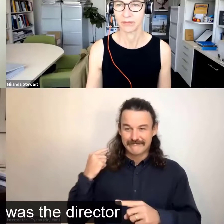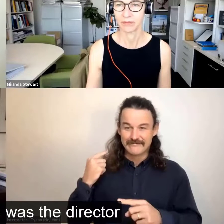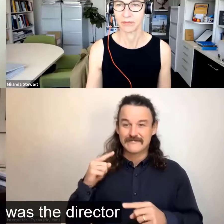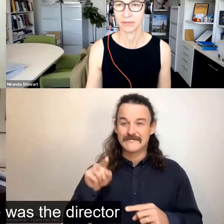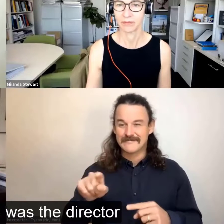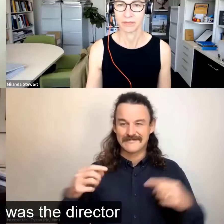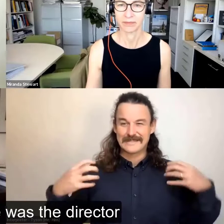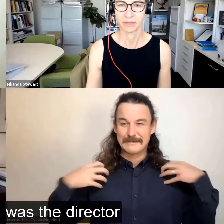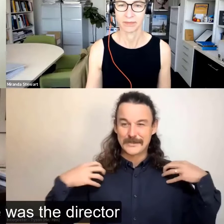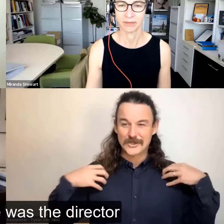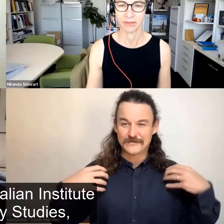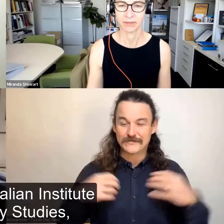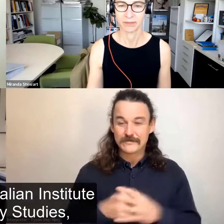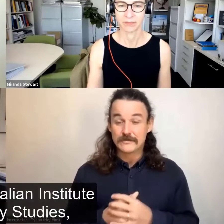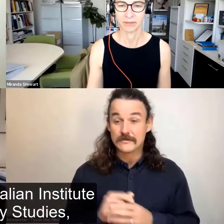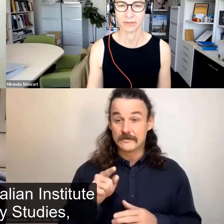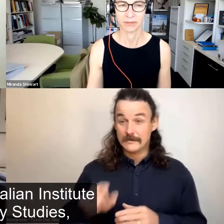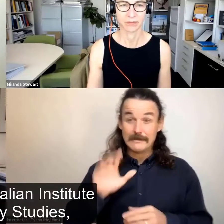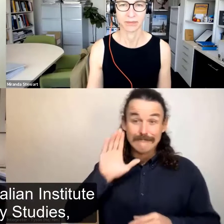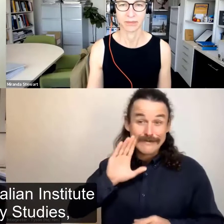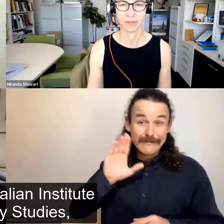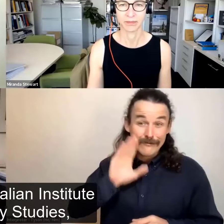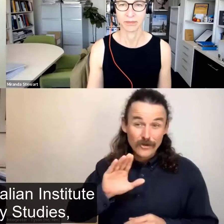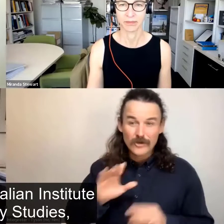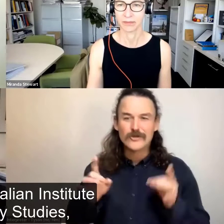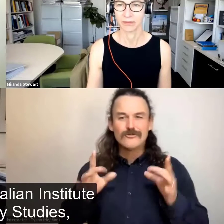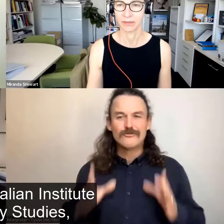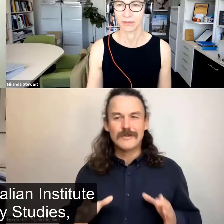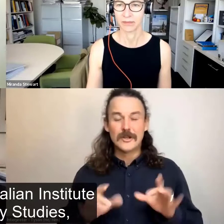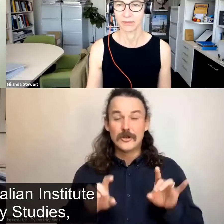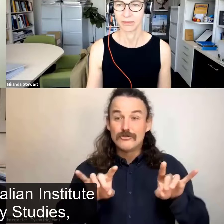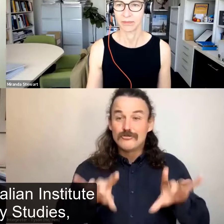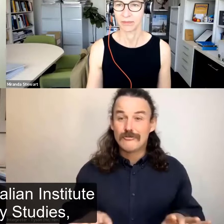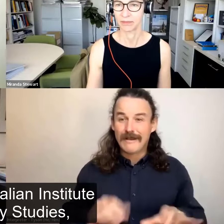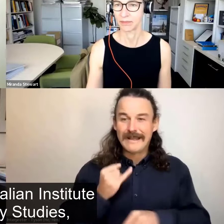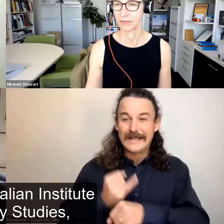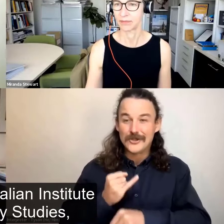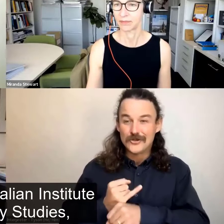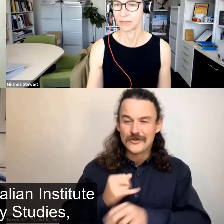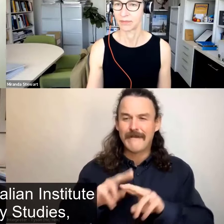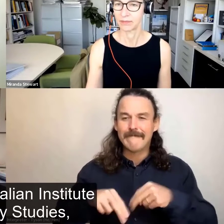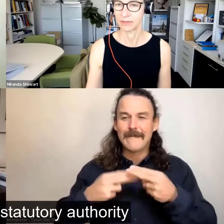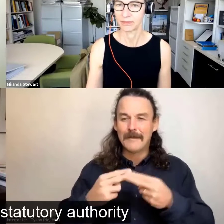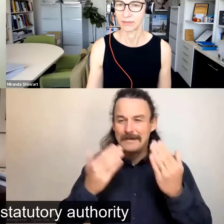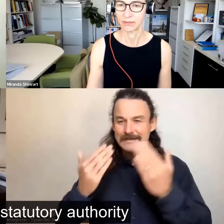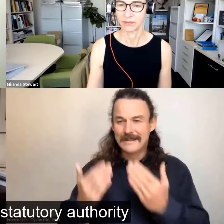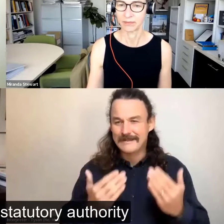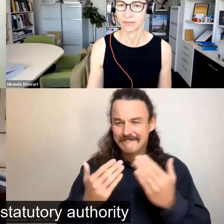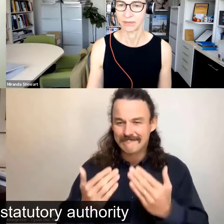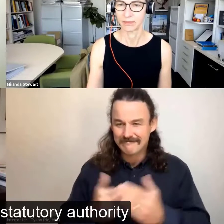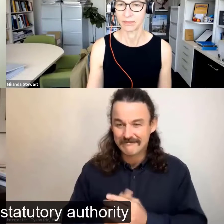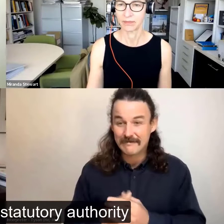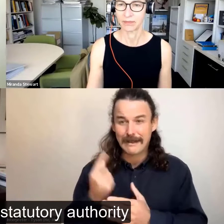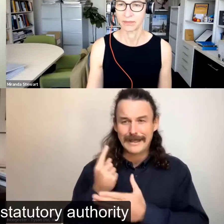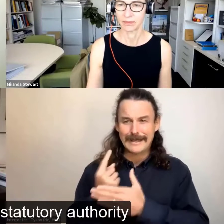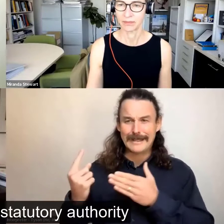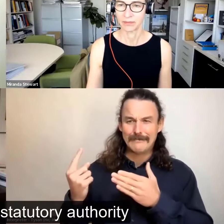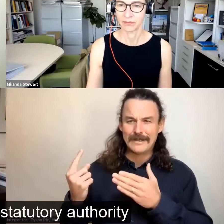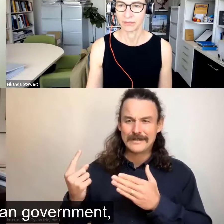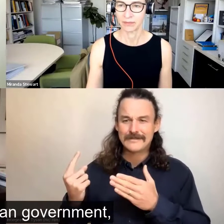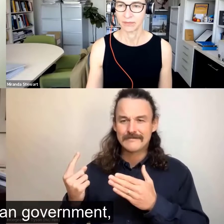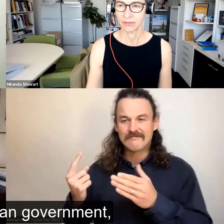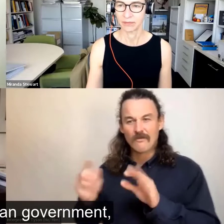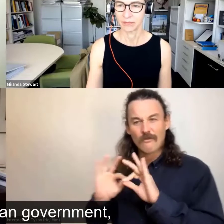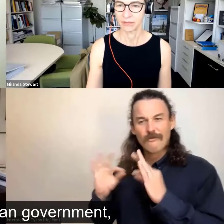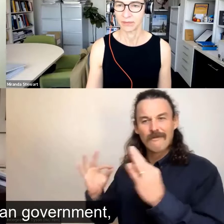Previously, she was the Director of the Australian Institute of Family Studies, an independent statutory